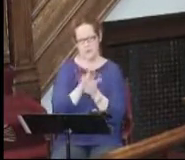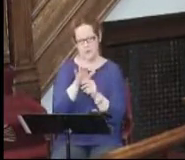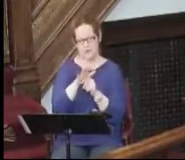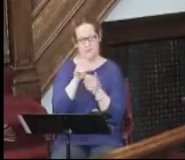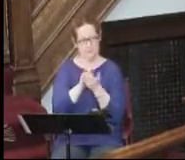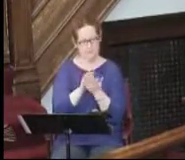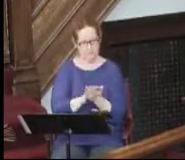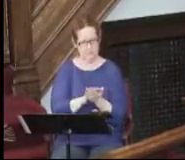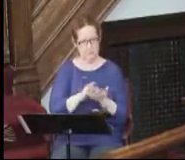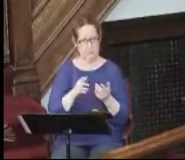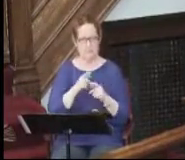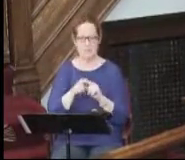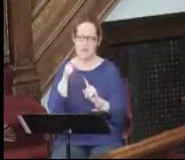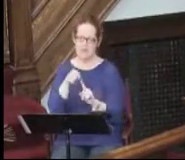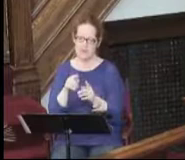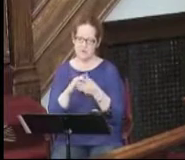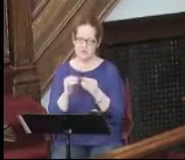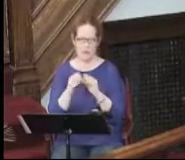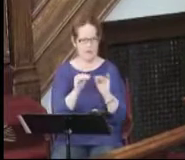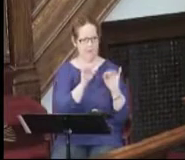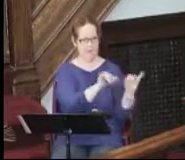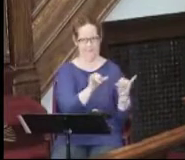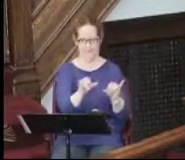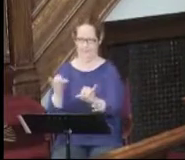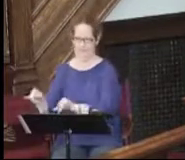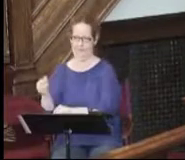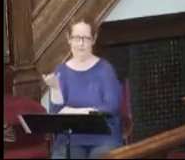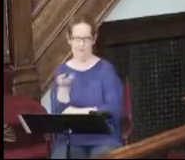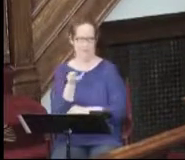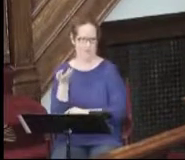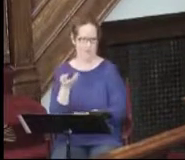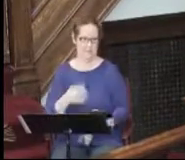enough. But this story gets in all four.